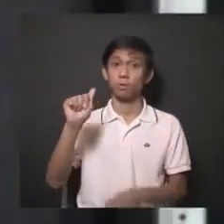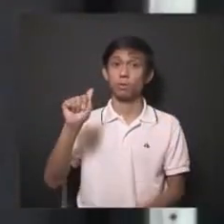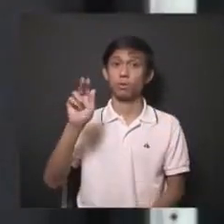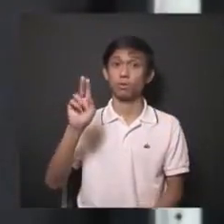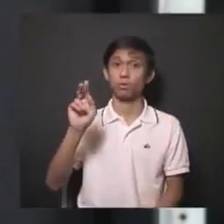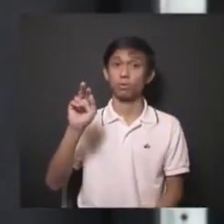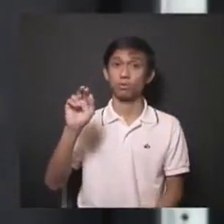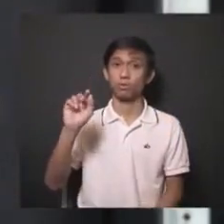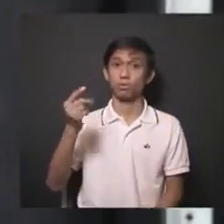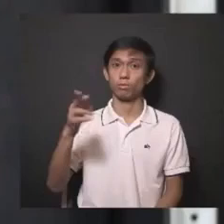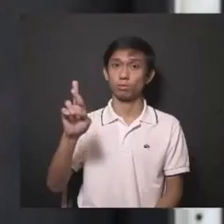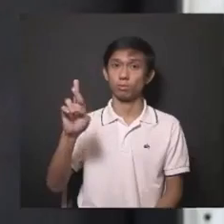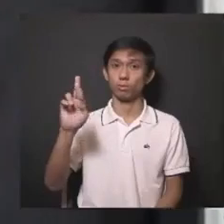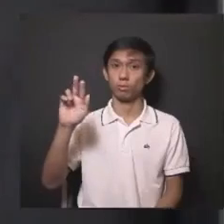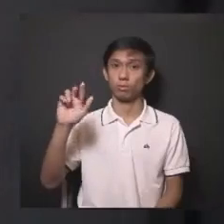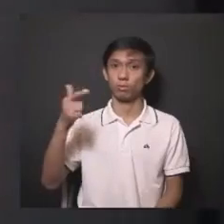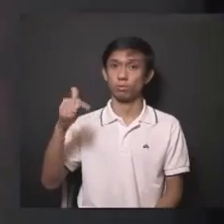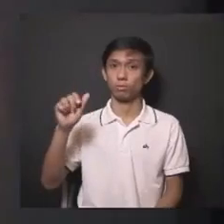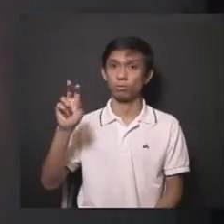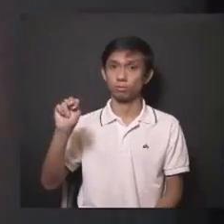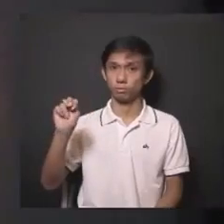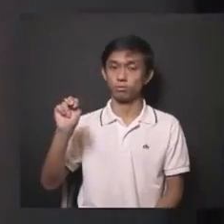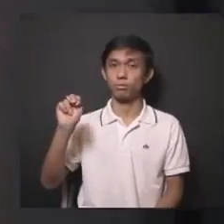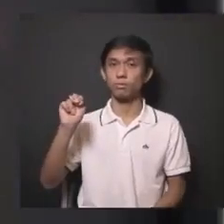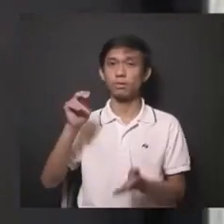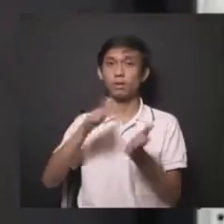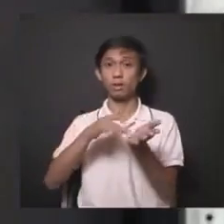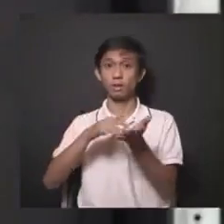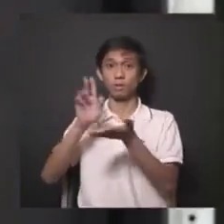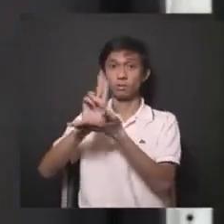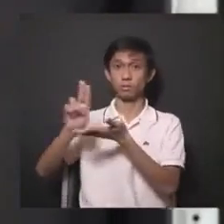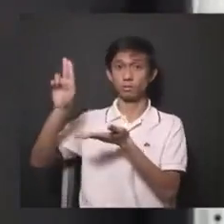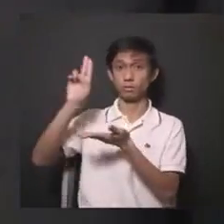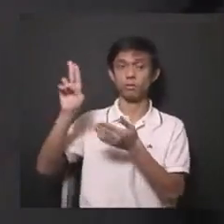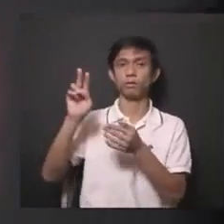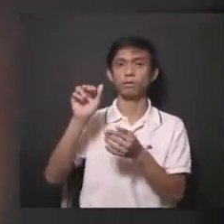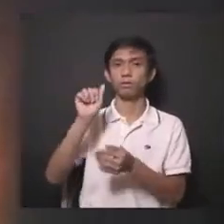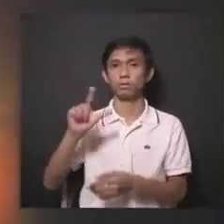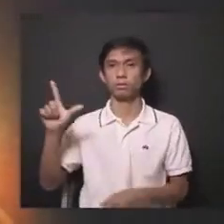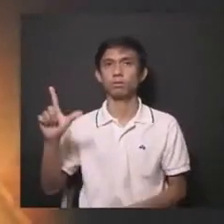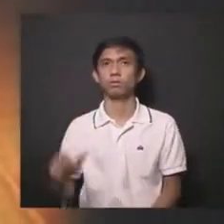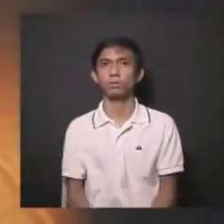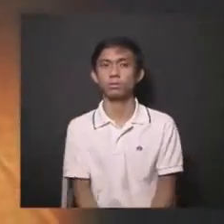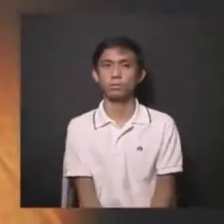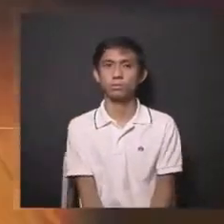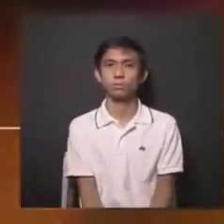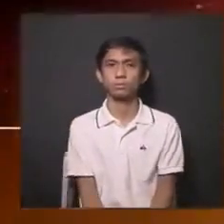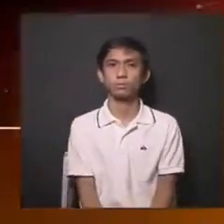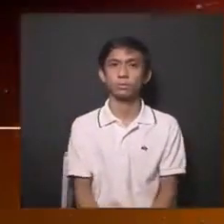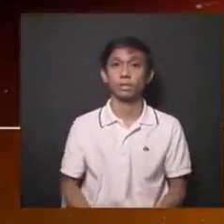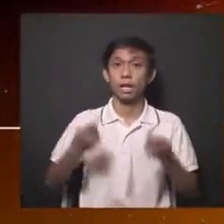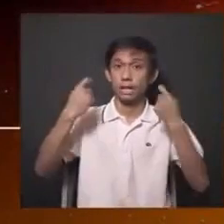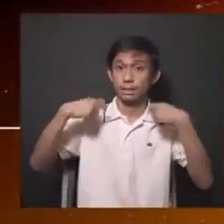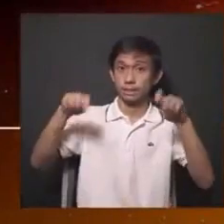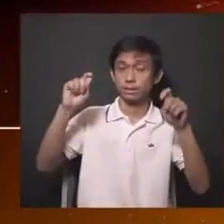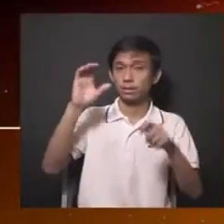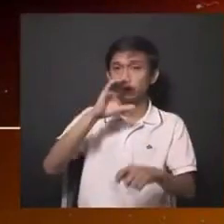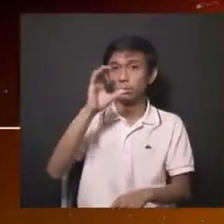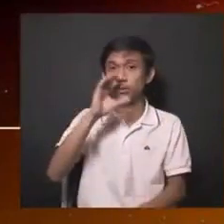University of Illinois, and he was trying to look for ways to speed up the growth